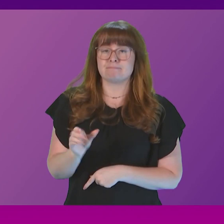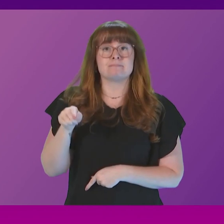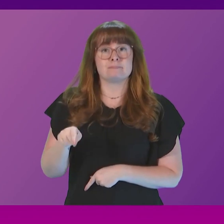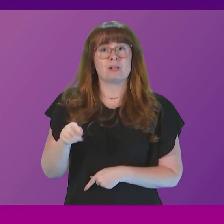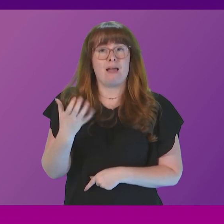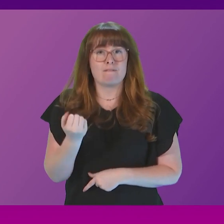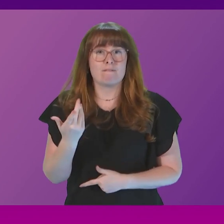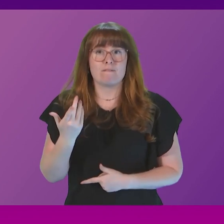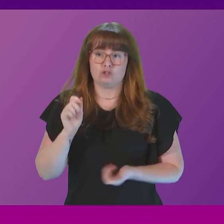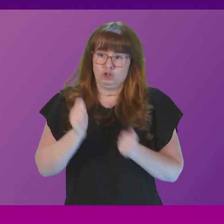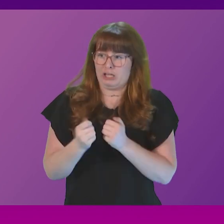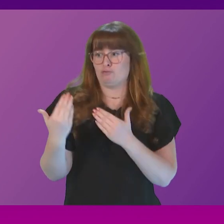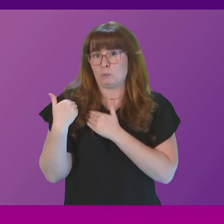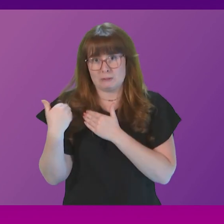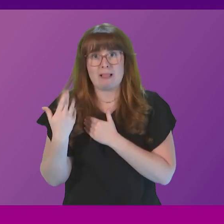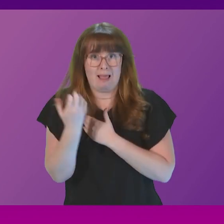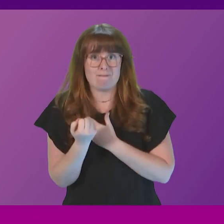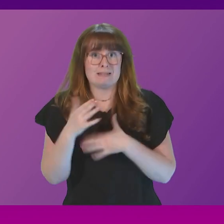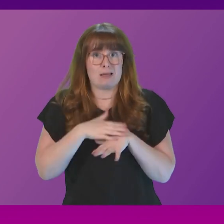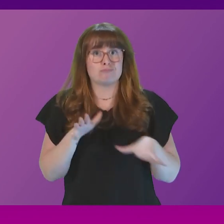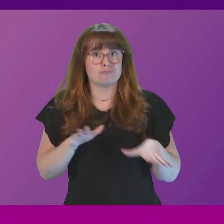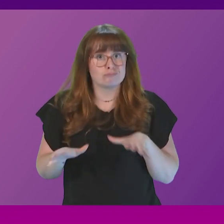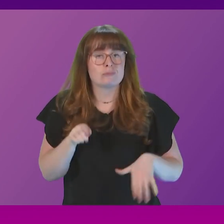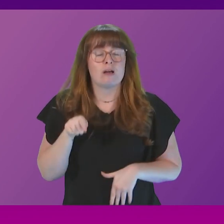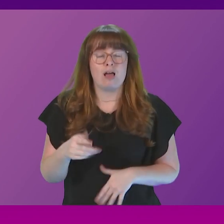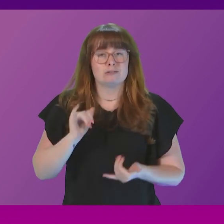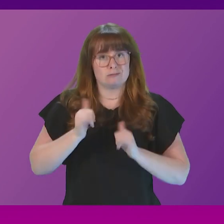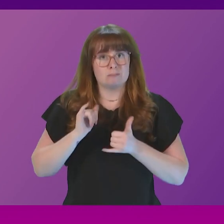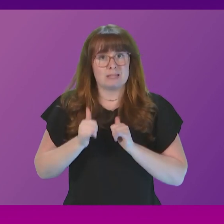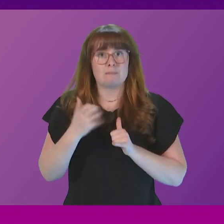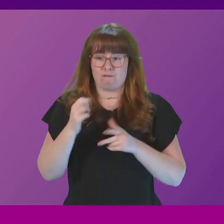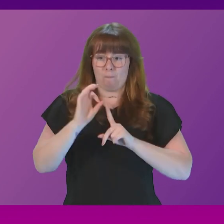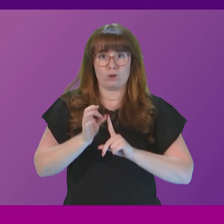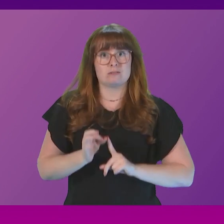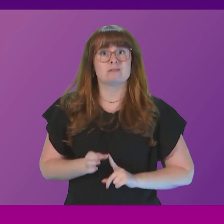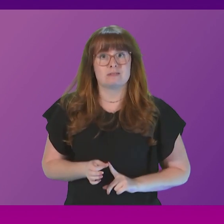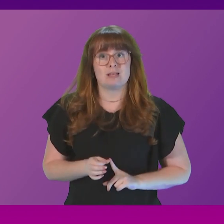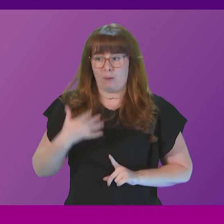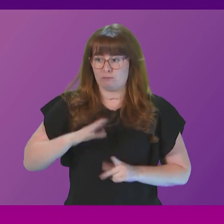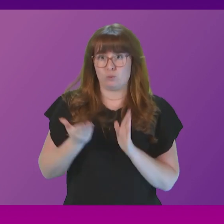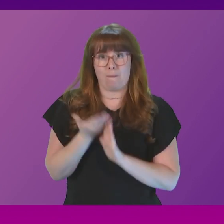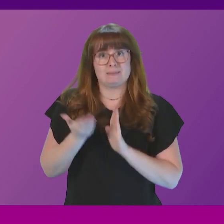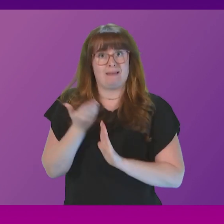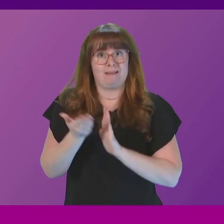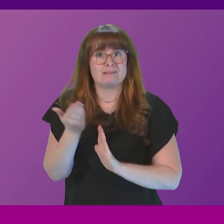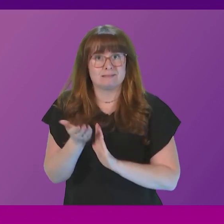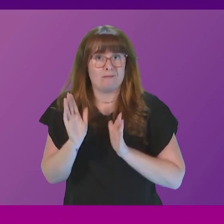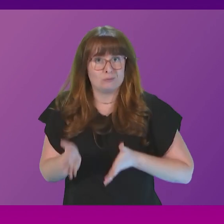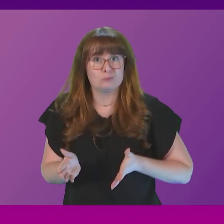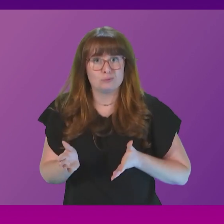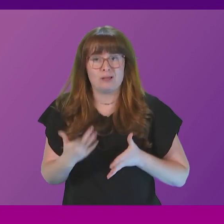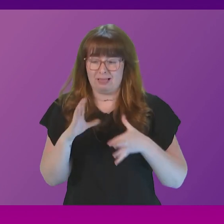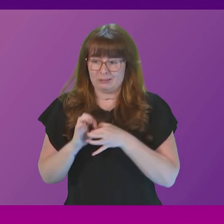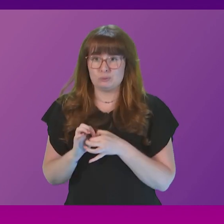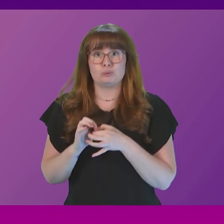will be a change of responsibilities. And sometimes there will be bullet points that we may have to update in relation to